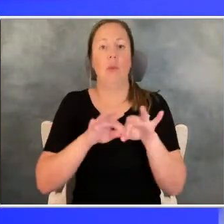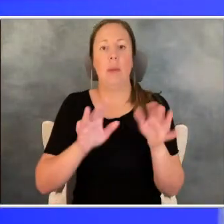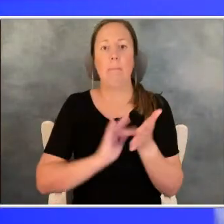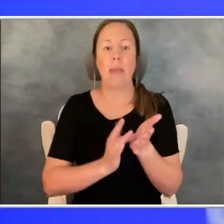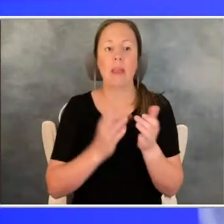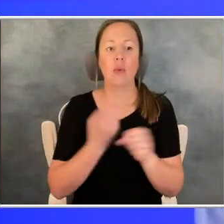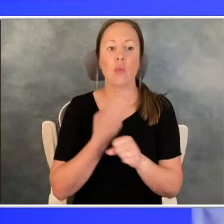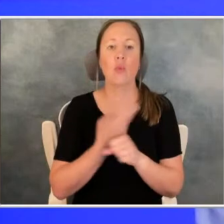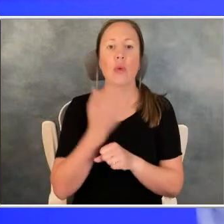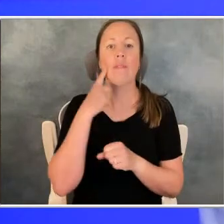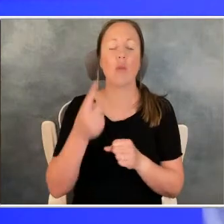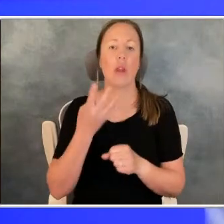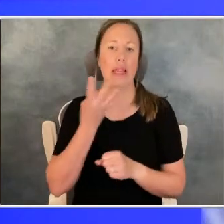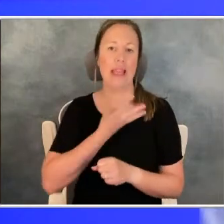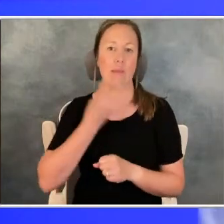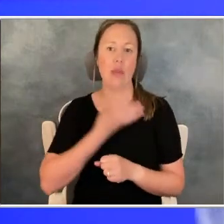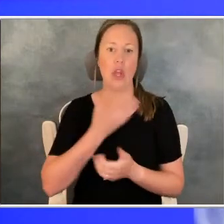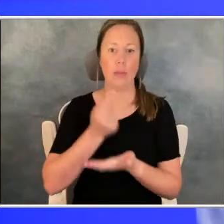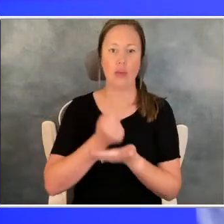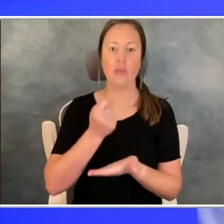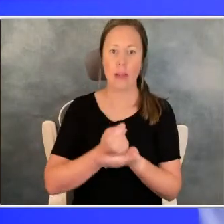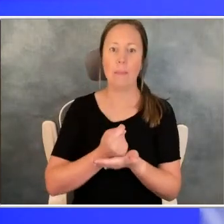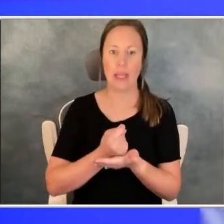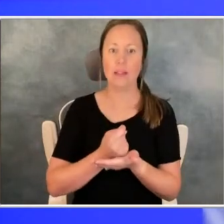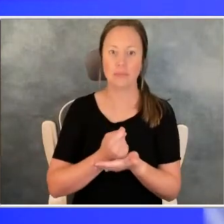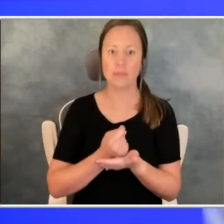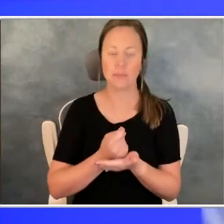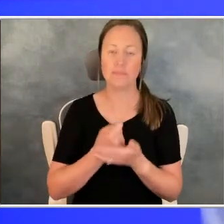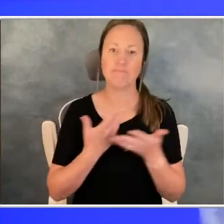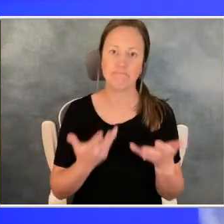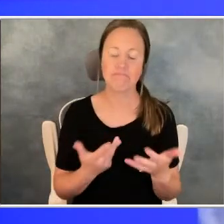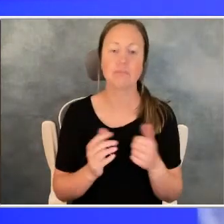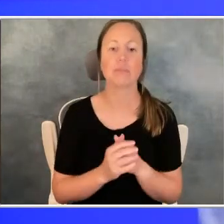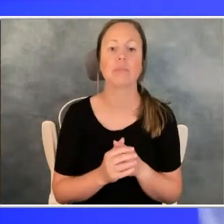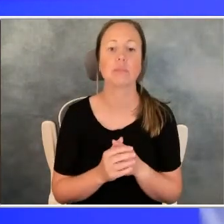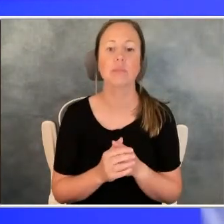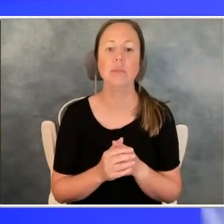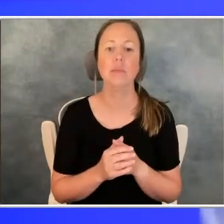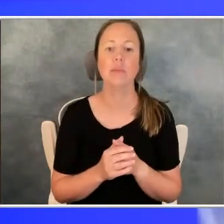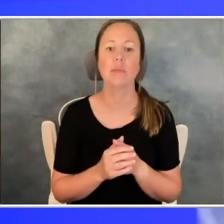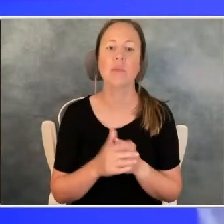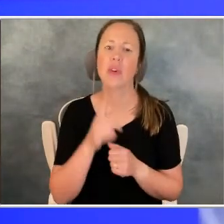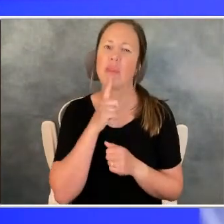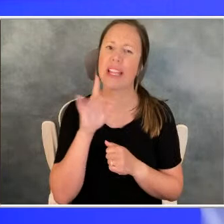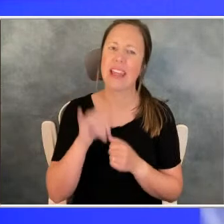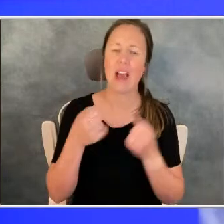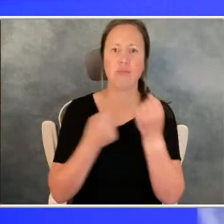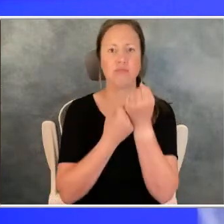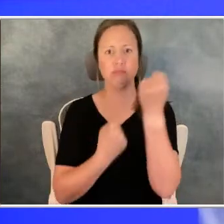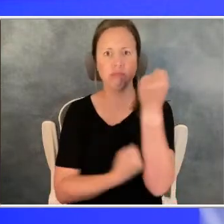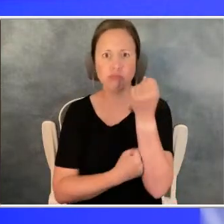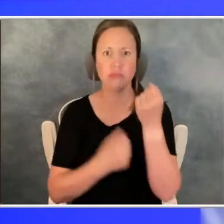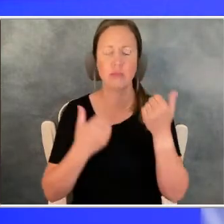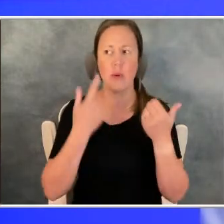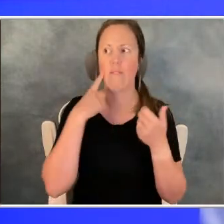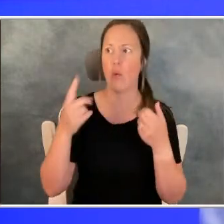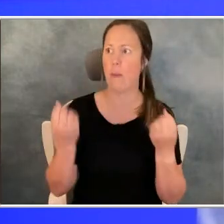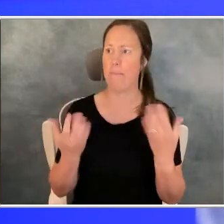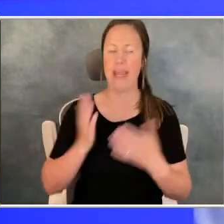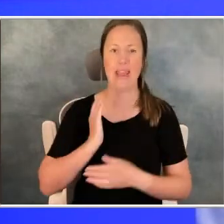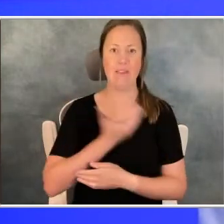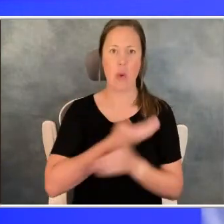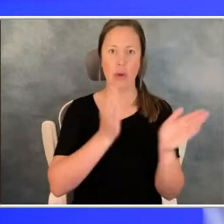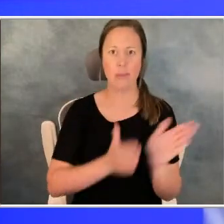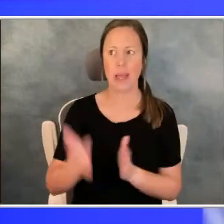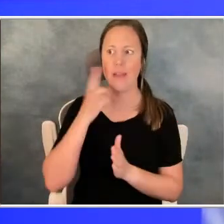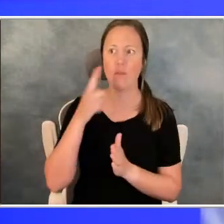for chemotherapy for treating cancer patients. They really form the backbone of a lot of the regimens that we use to treat a